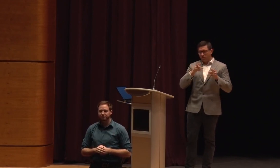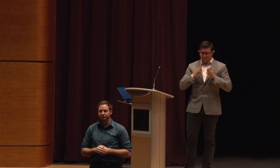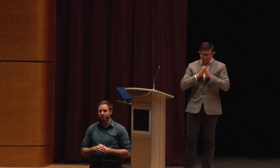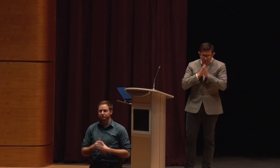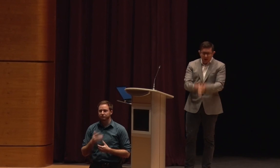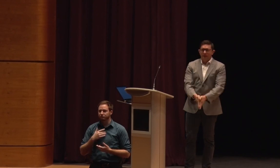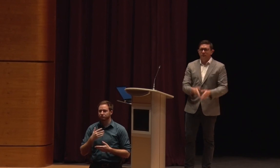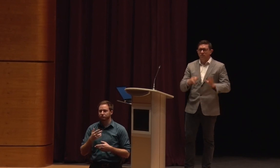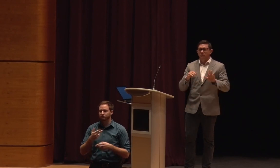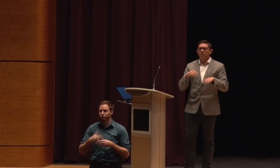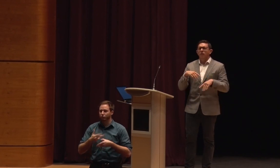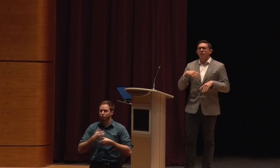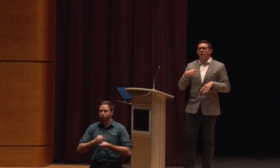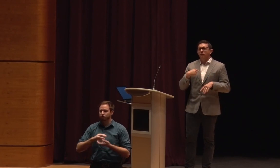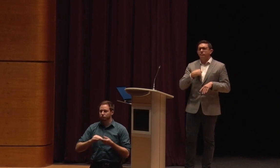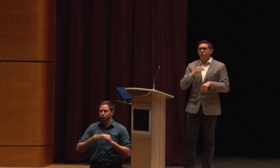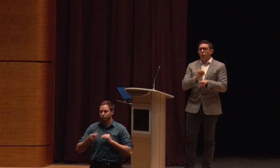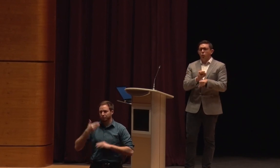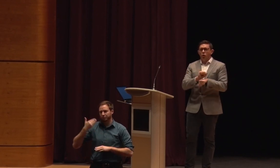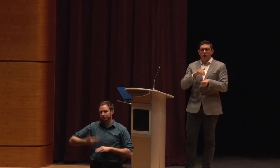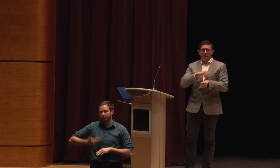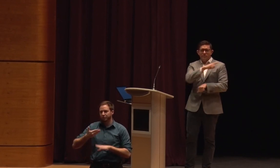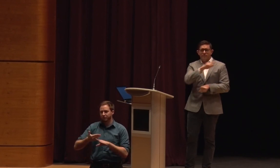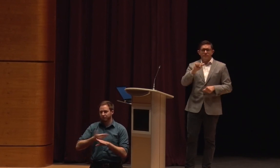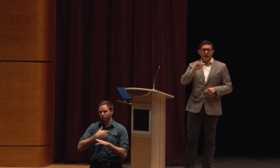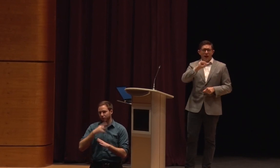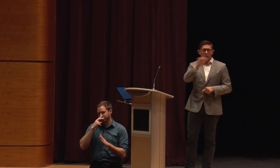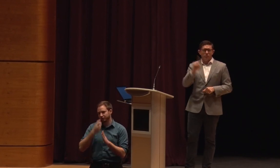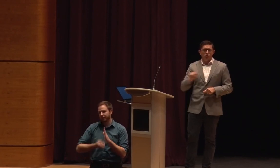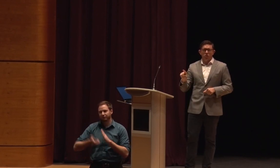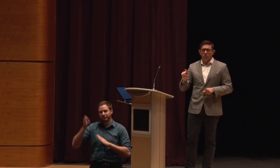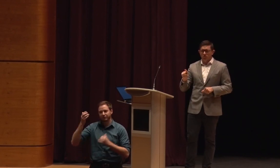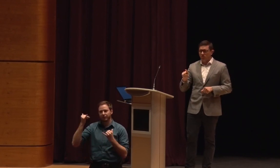Just a little bit about me before I dive in today.